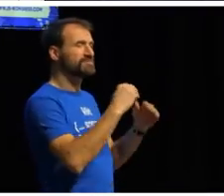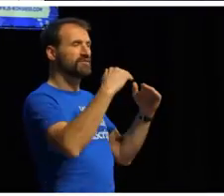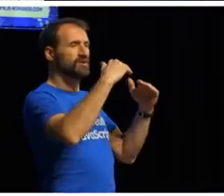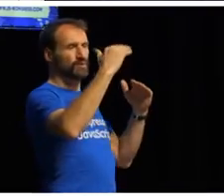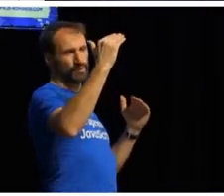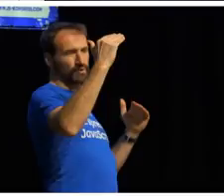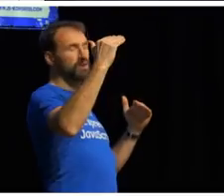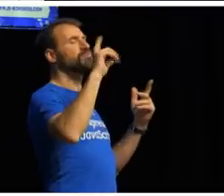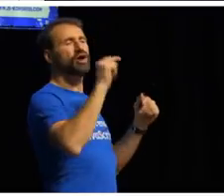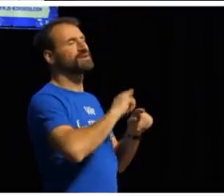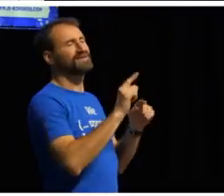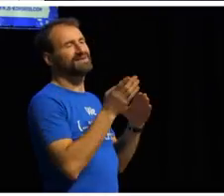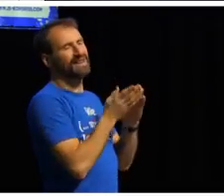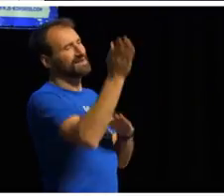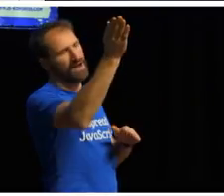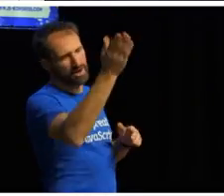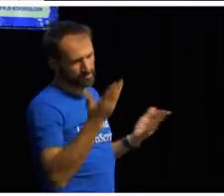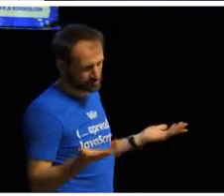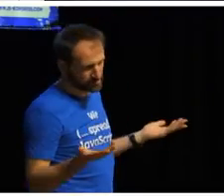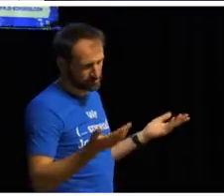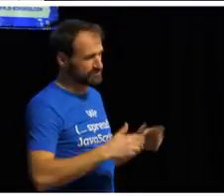thing to make it a little bit interesting.